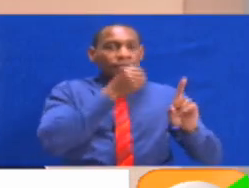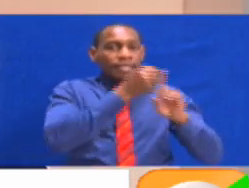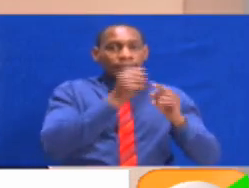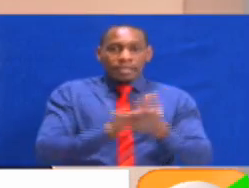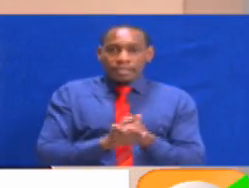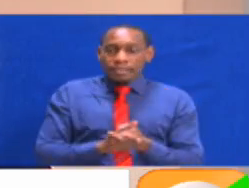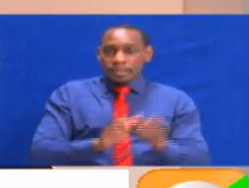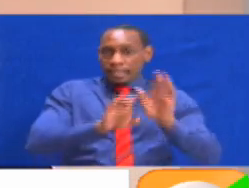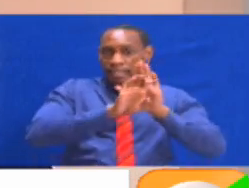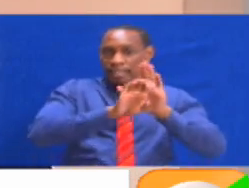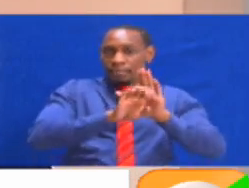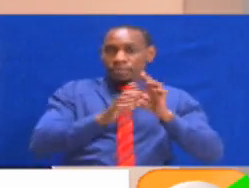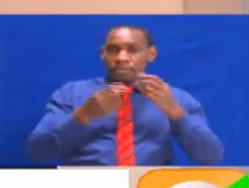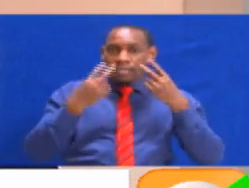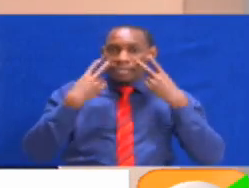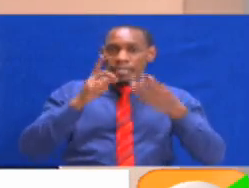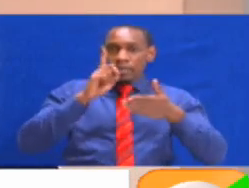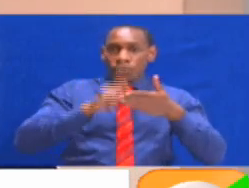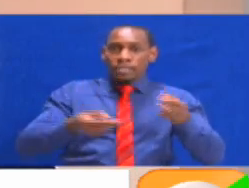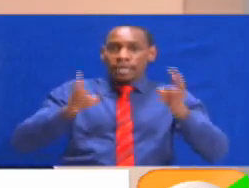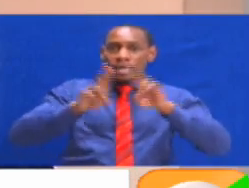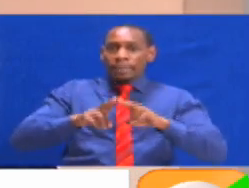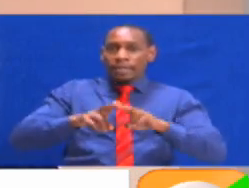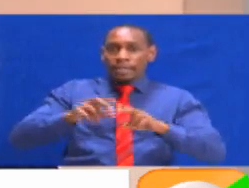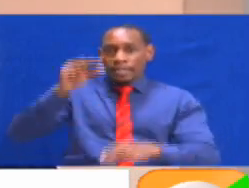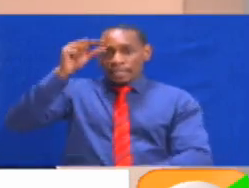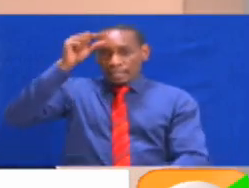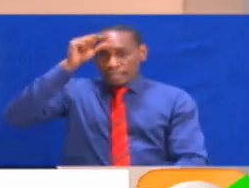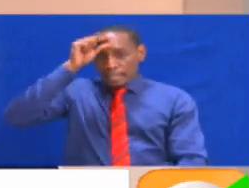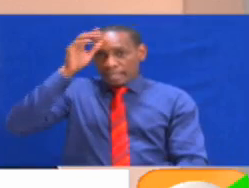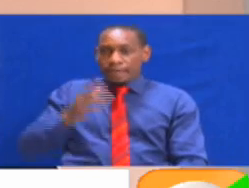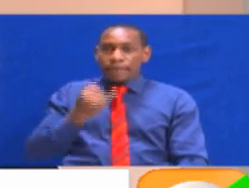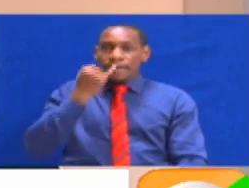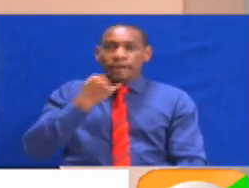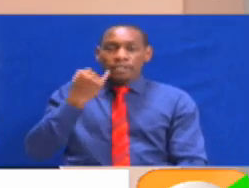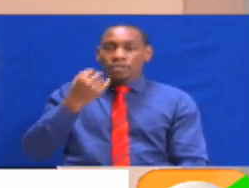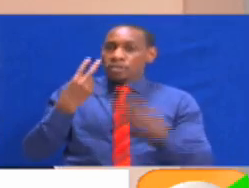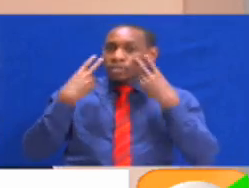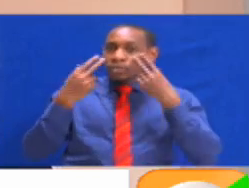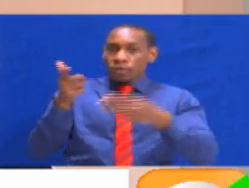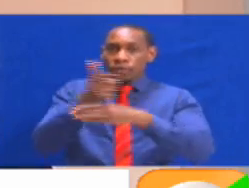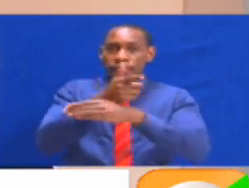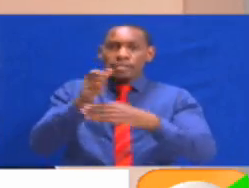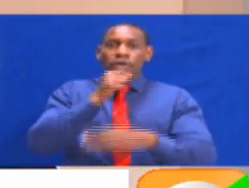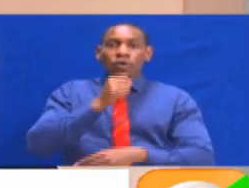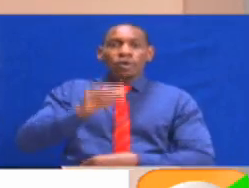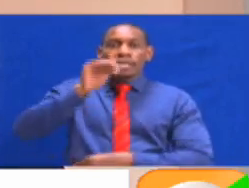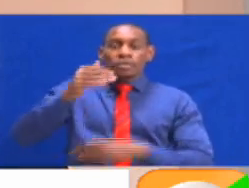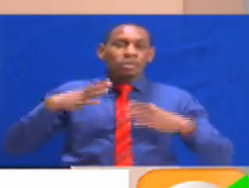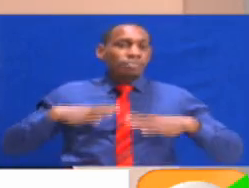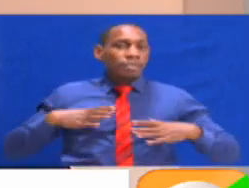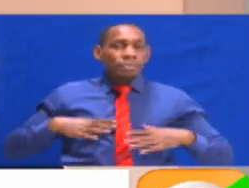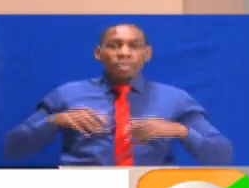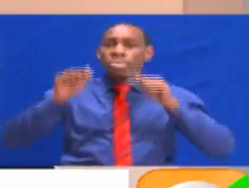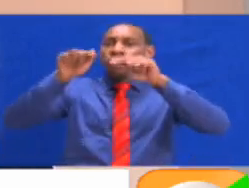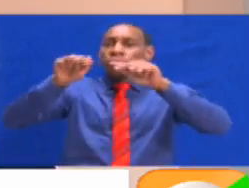look at what's happening, for example, to Governor Joho. You saw those videos in Old Town. people even taunting him, calling